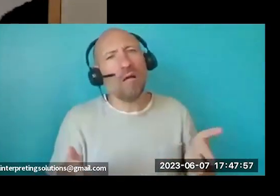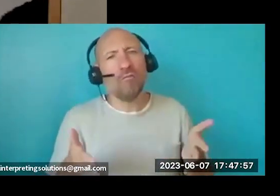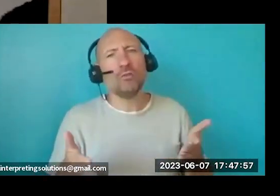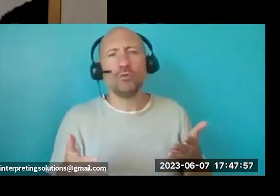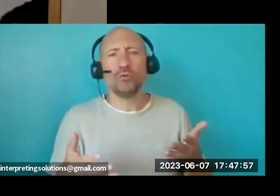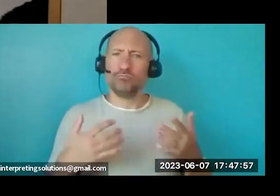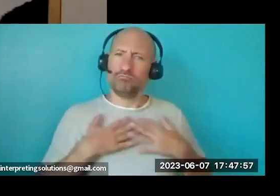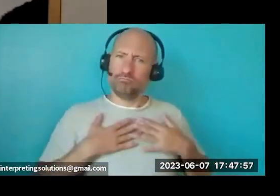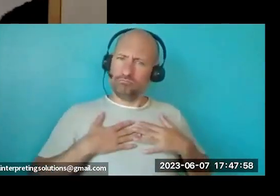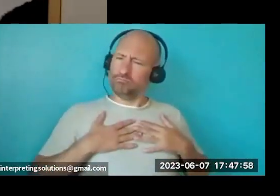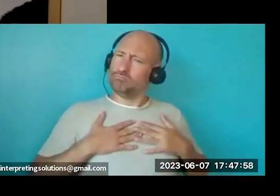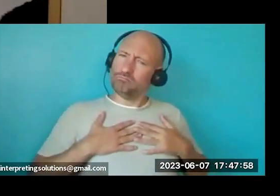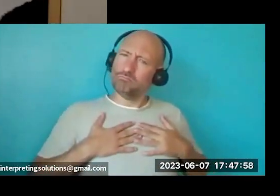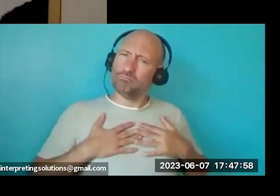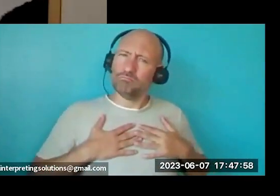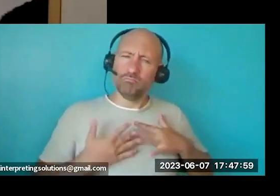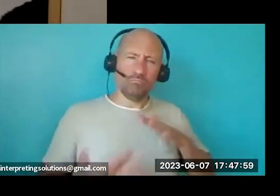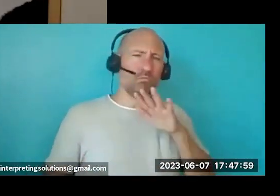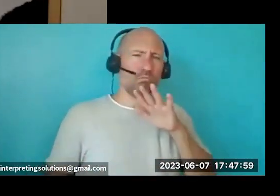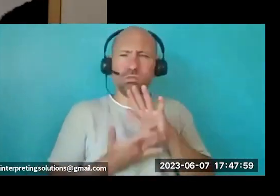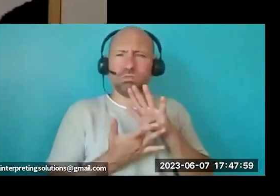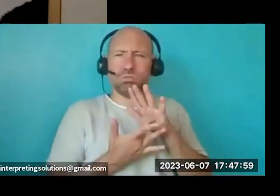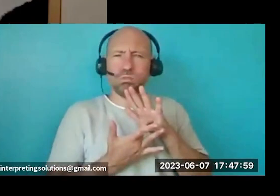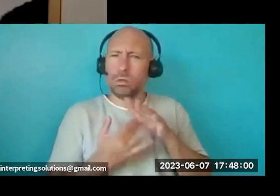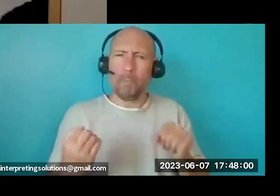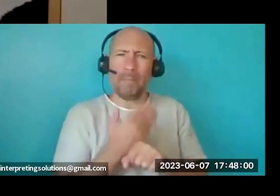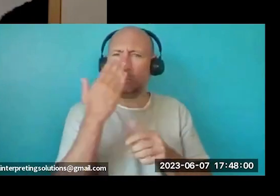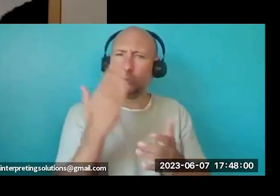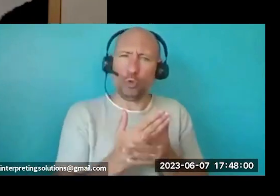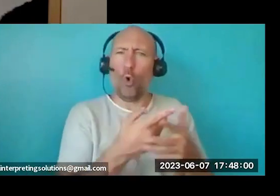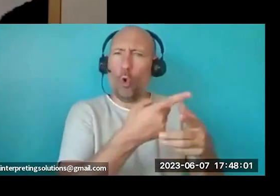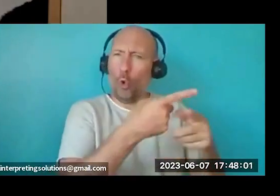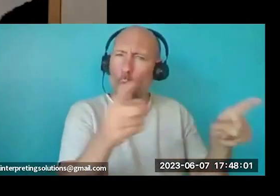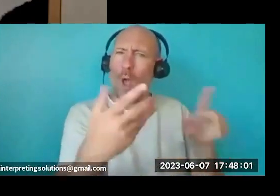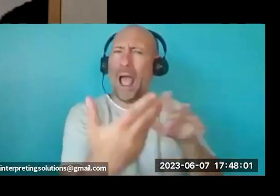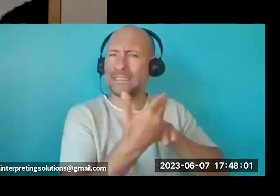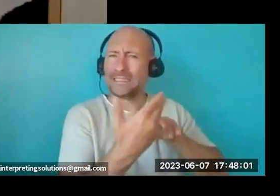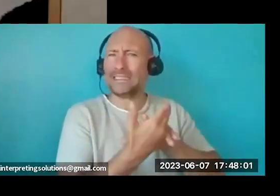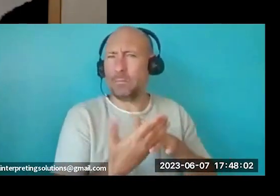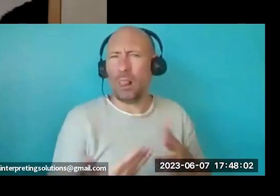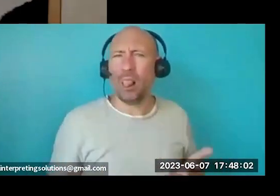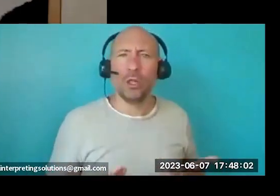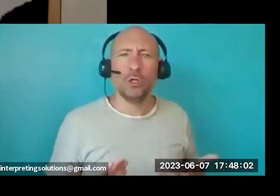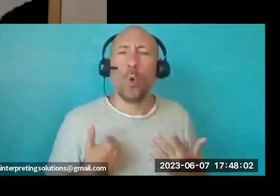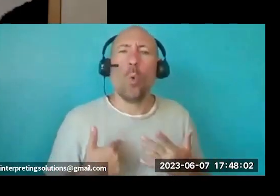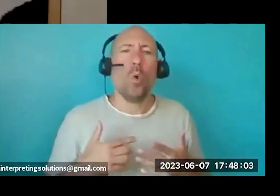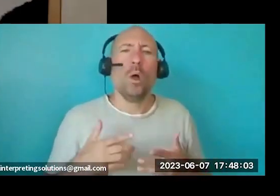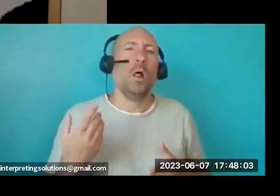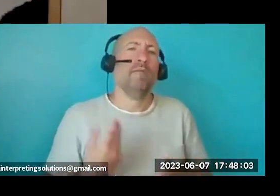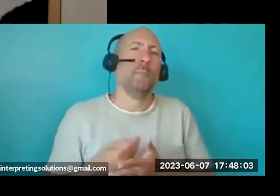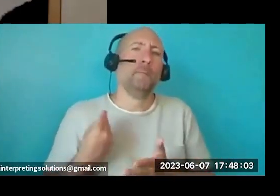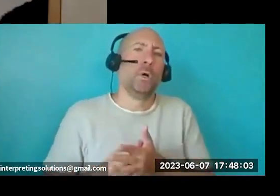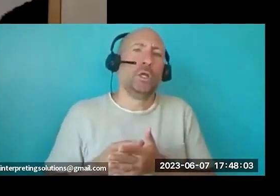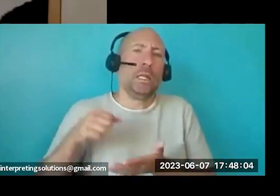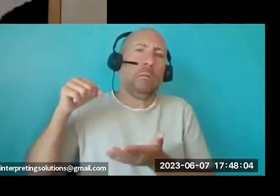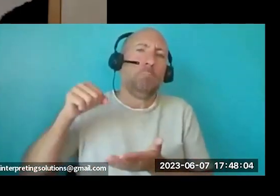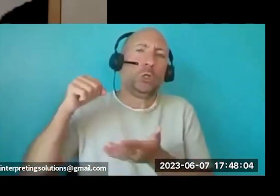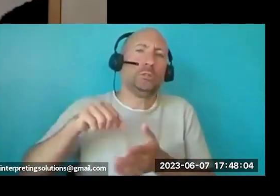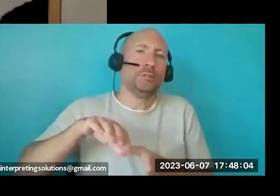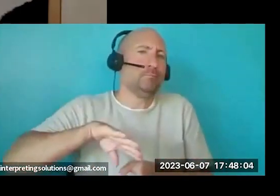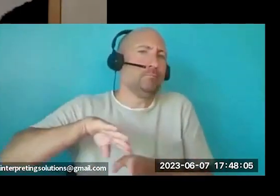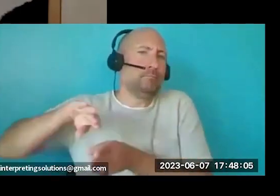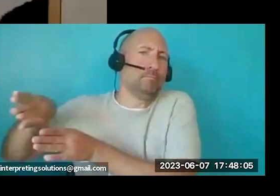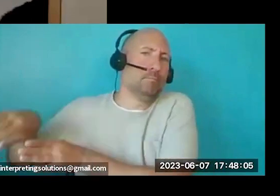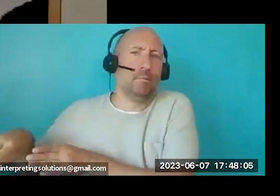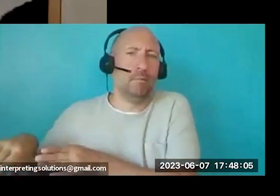our identity in Stopgap. Access is very much part of our identity. So we tend not to talk about it a lot. And it's one of the reasons why